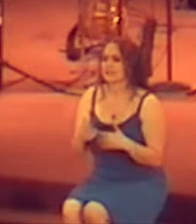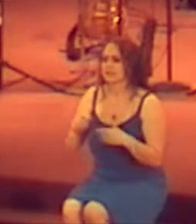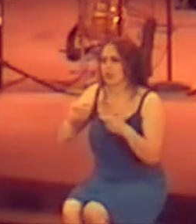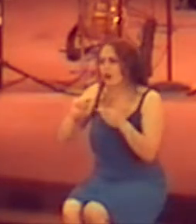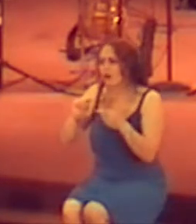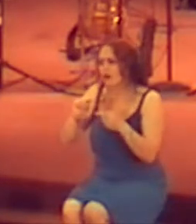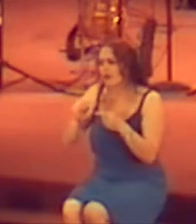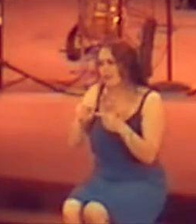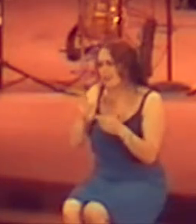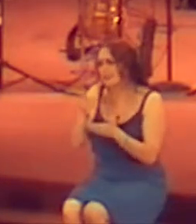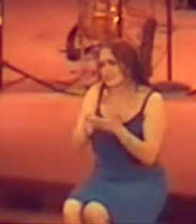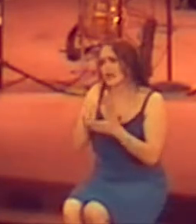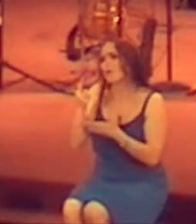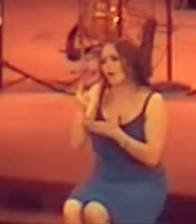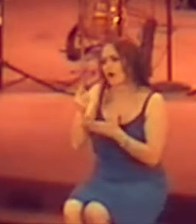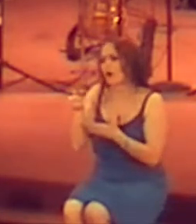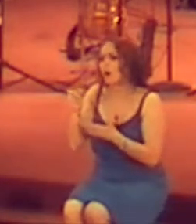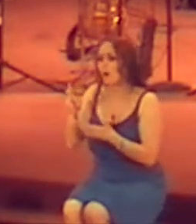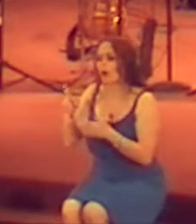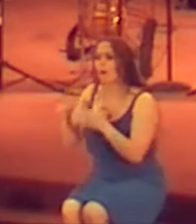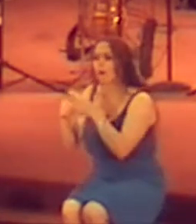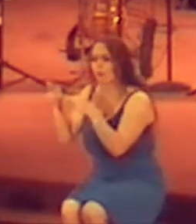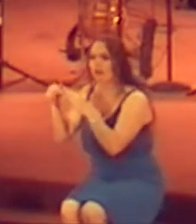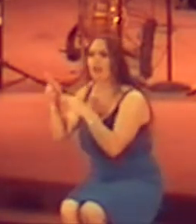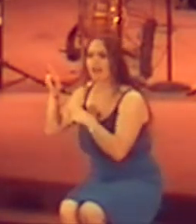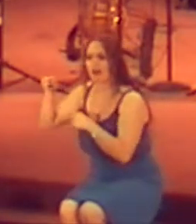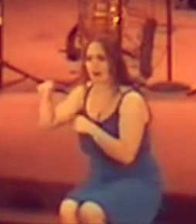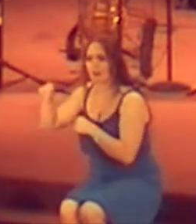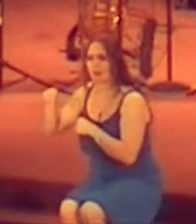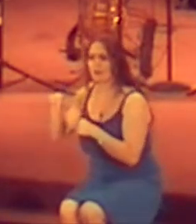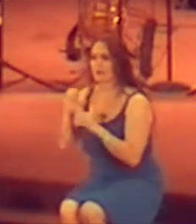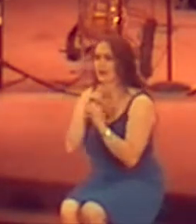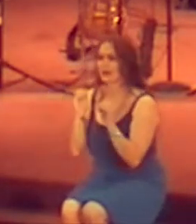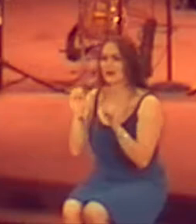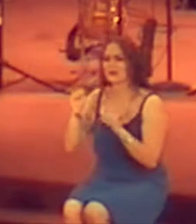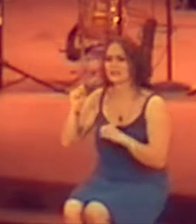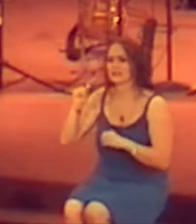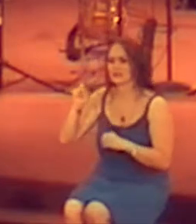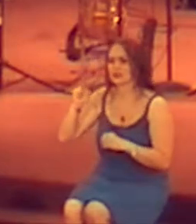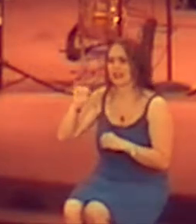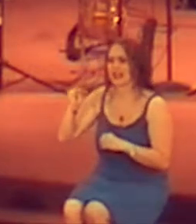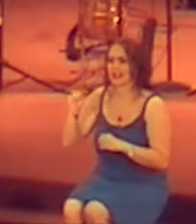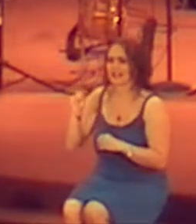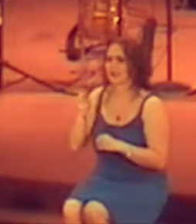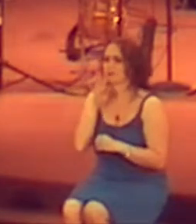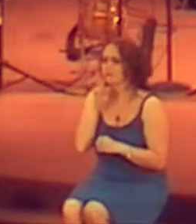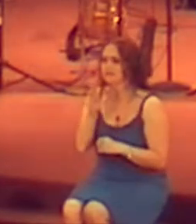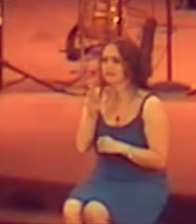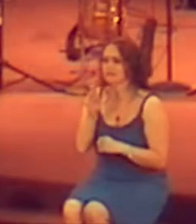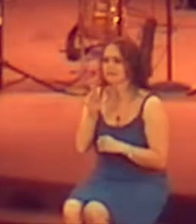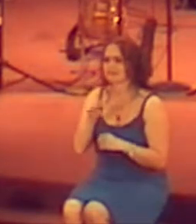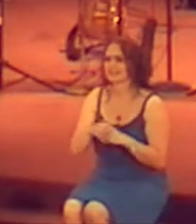could build someone up and not feel anything about it. There's no strain on the tongue when you speak.